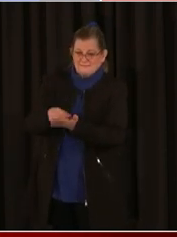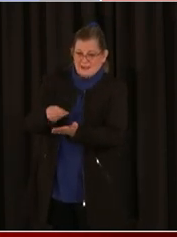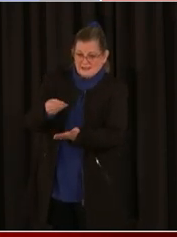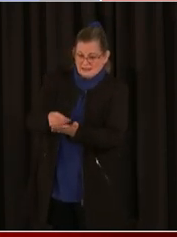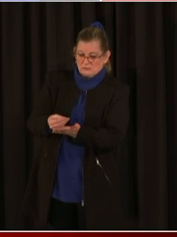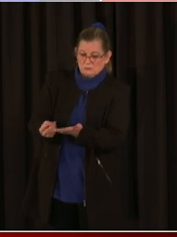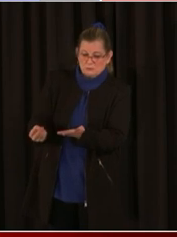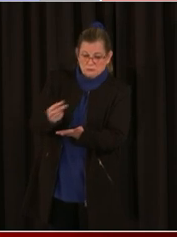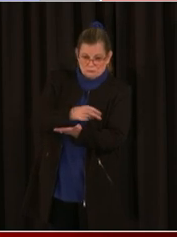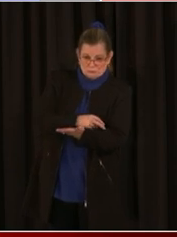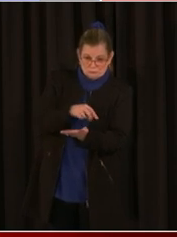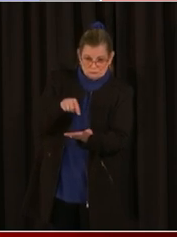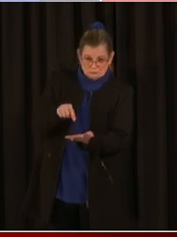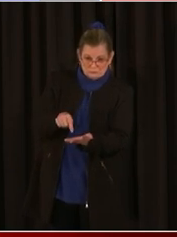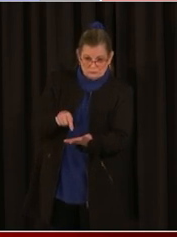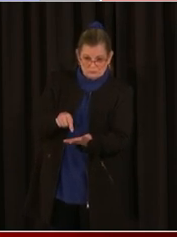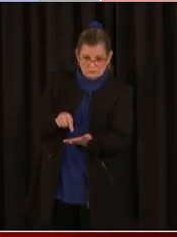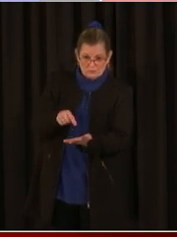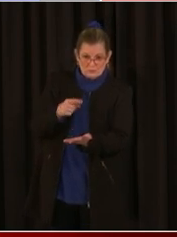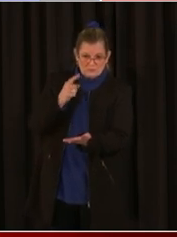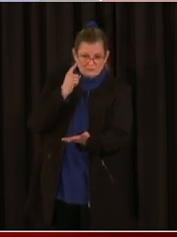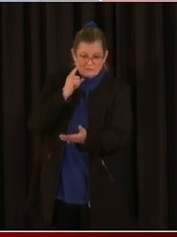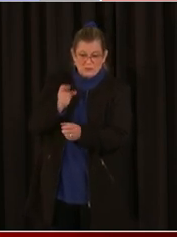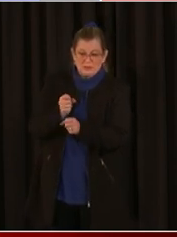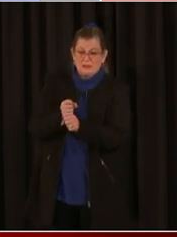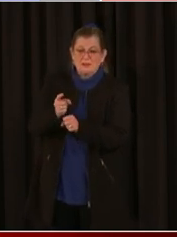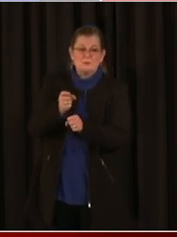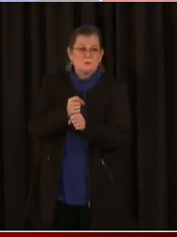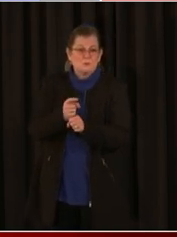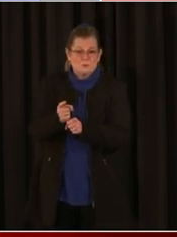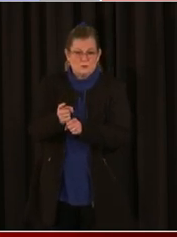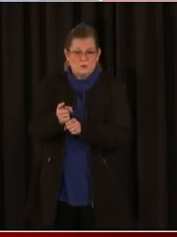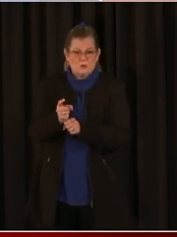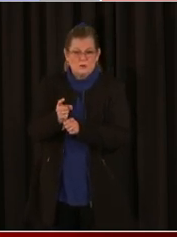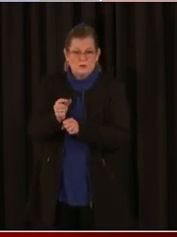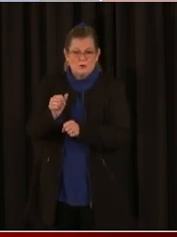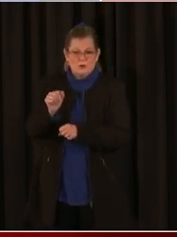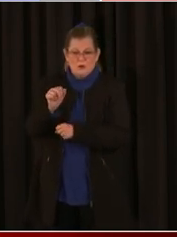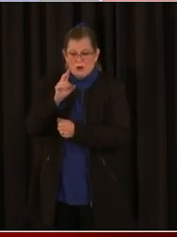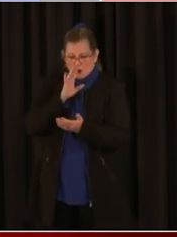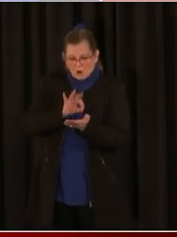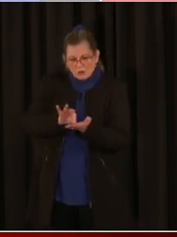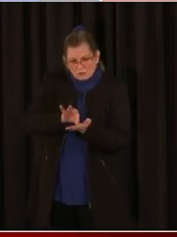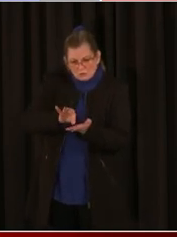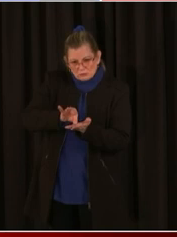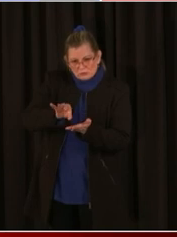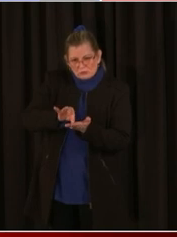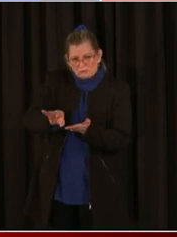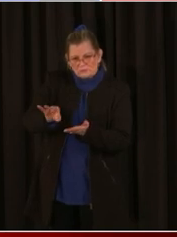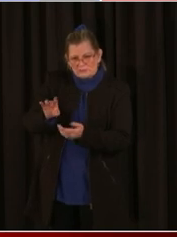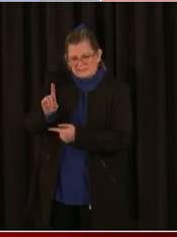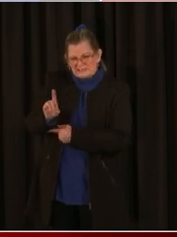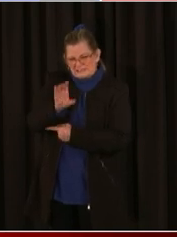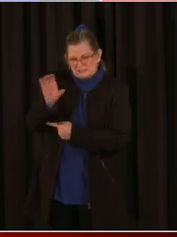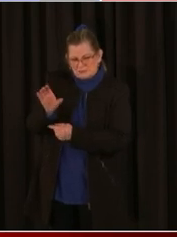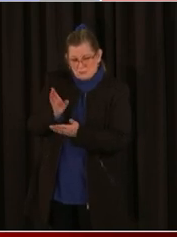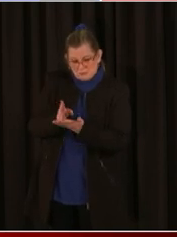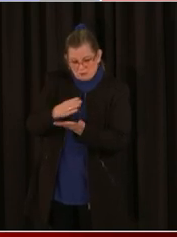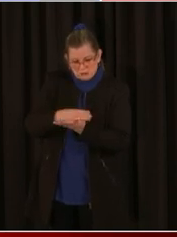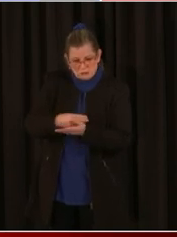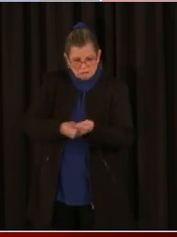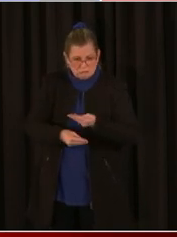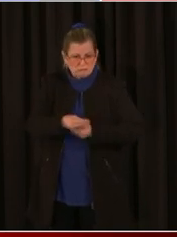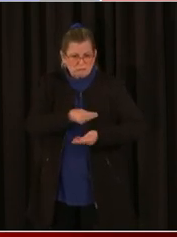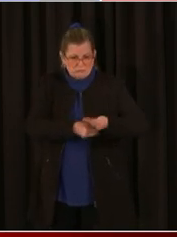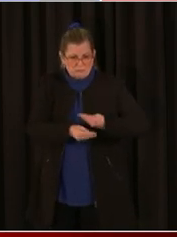Review, the CAFR. This is the annual audit that's done of the city's finances. And so we will